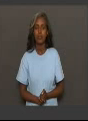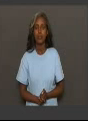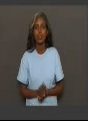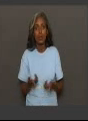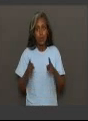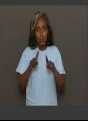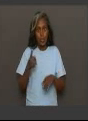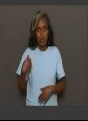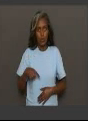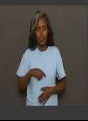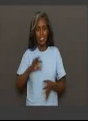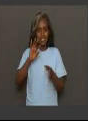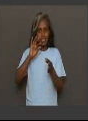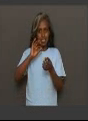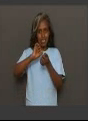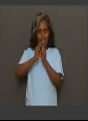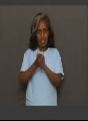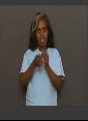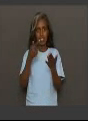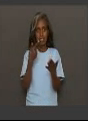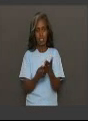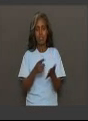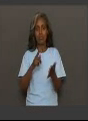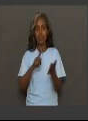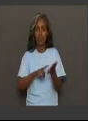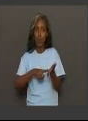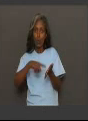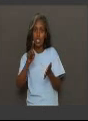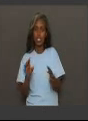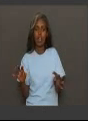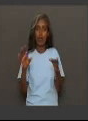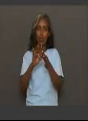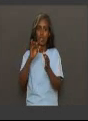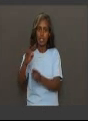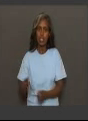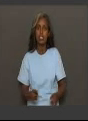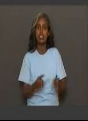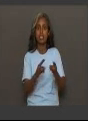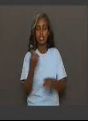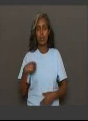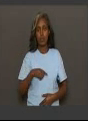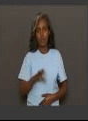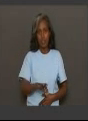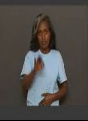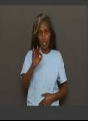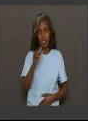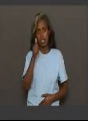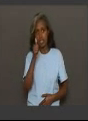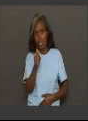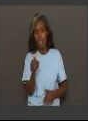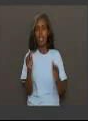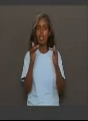When we translate this into the original coordinate system, we find that